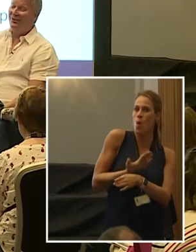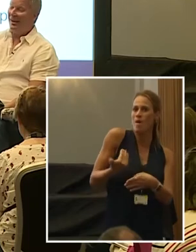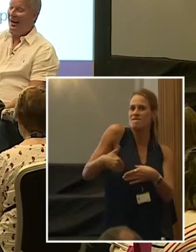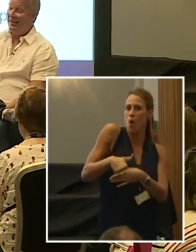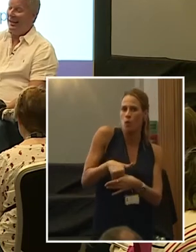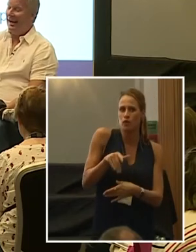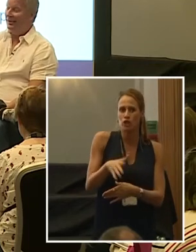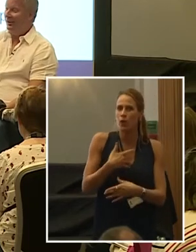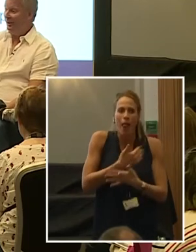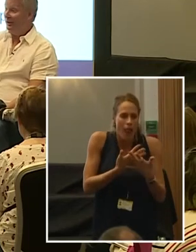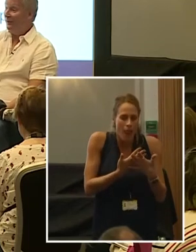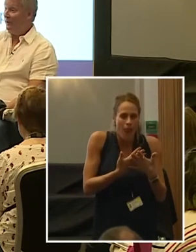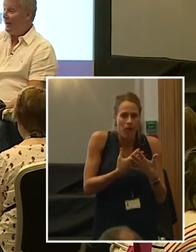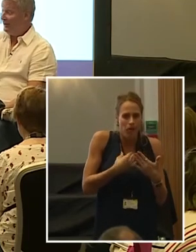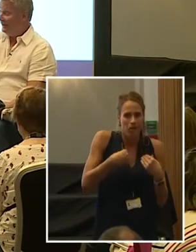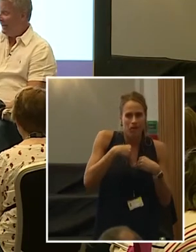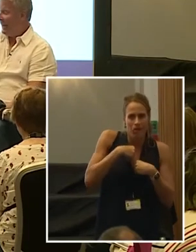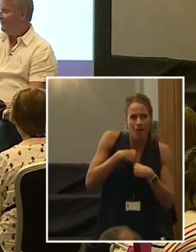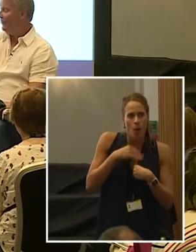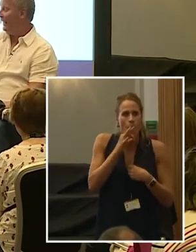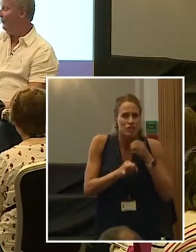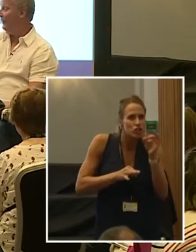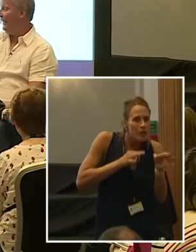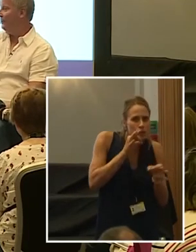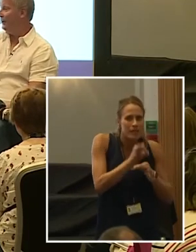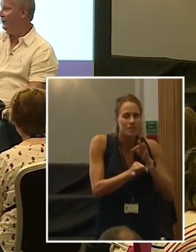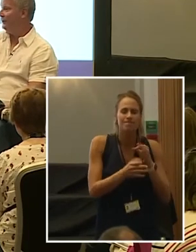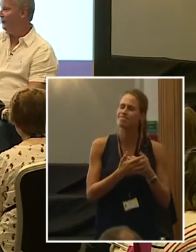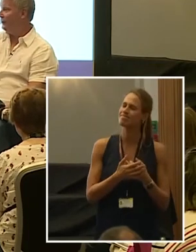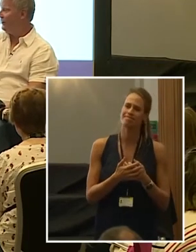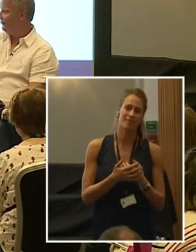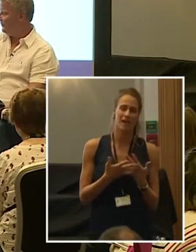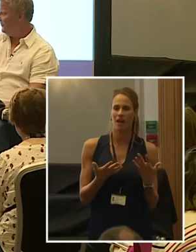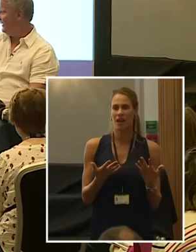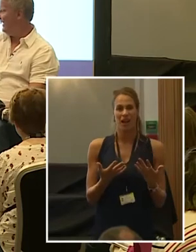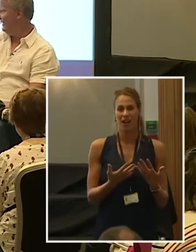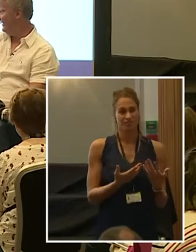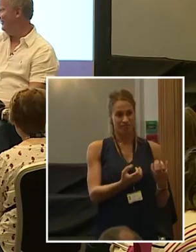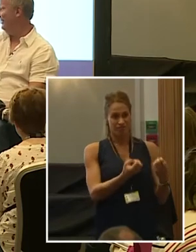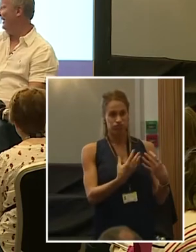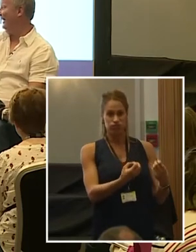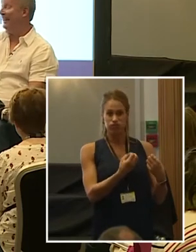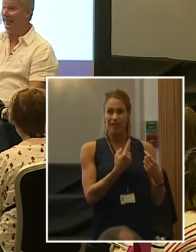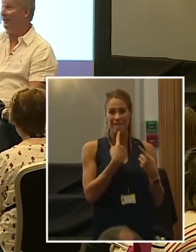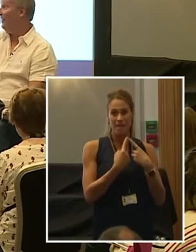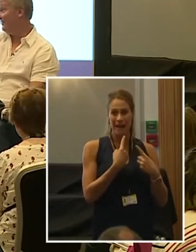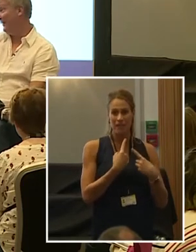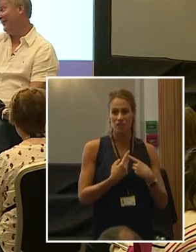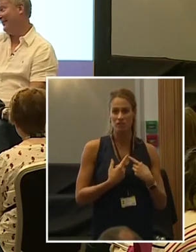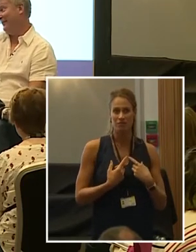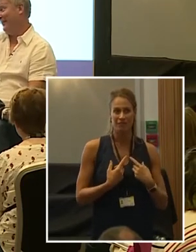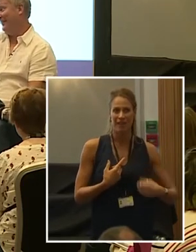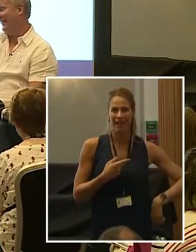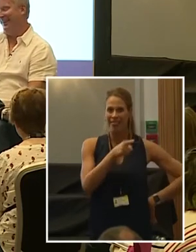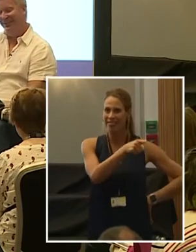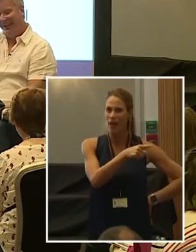before you got going? So I had lots of information. It was a constant frustration from Anna's team that I didn't really ask many